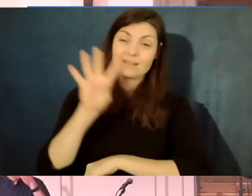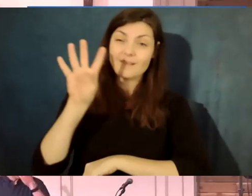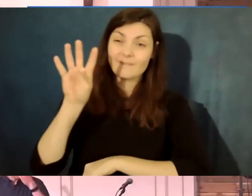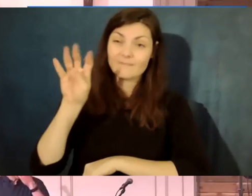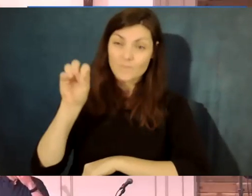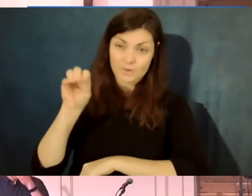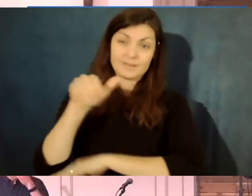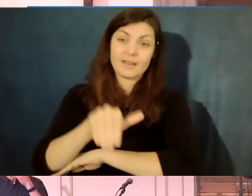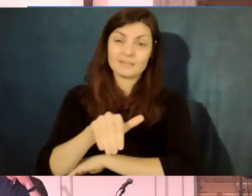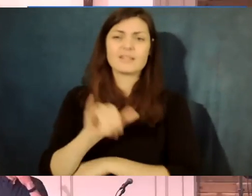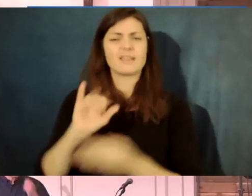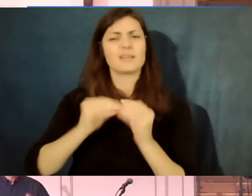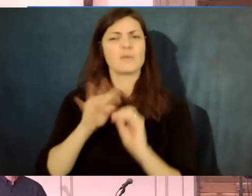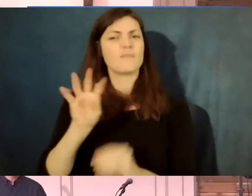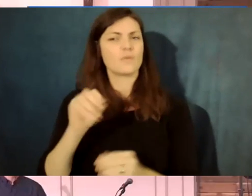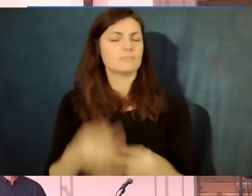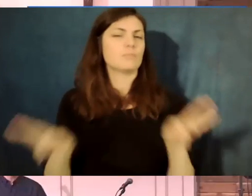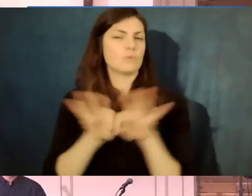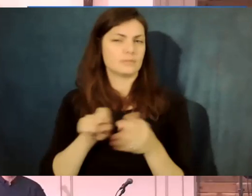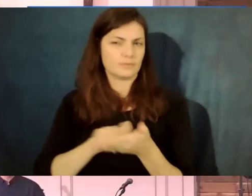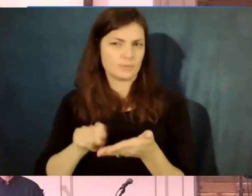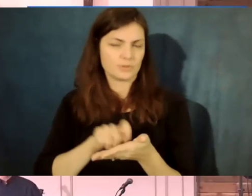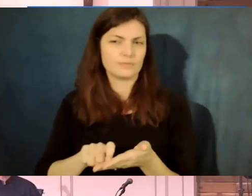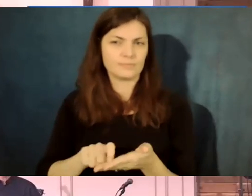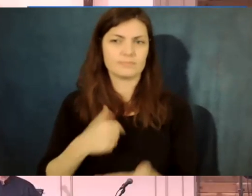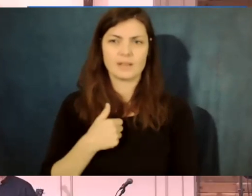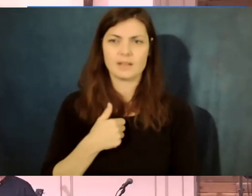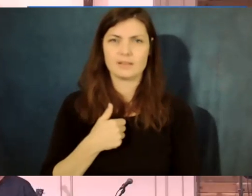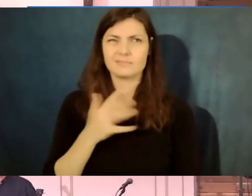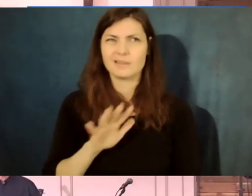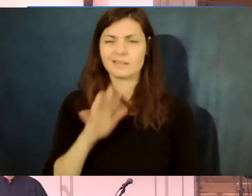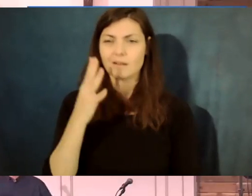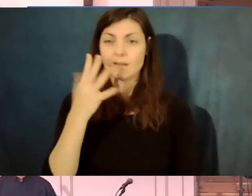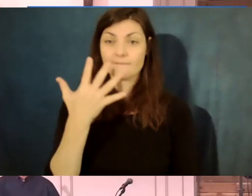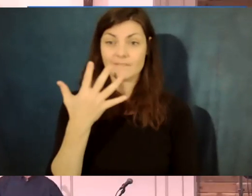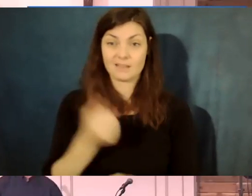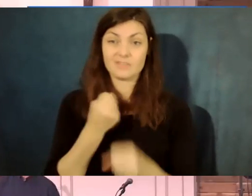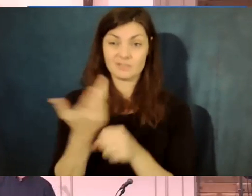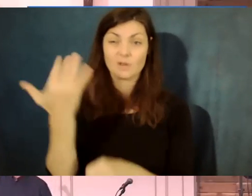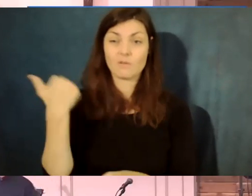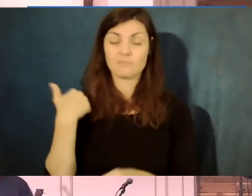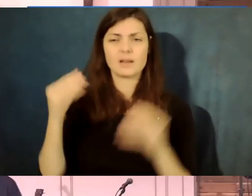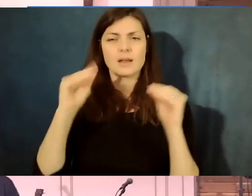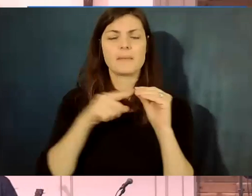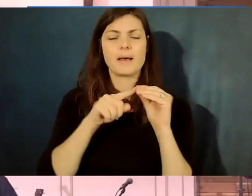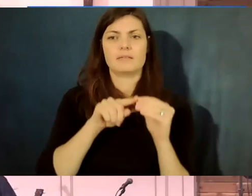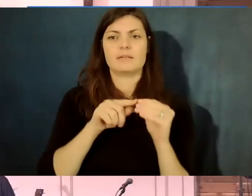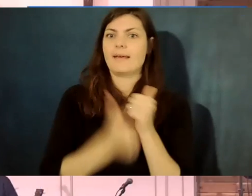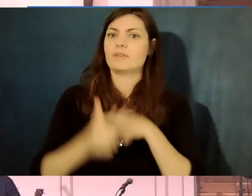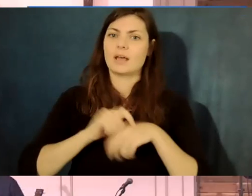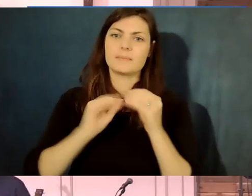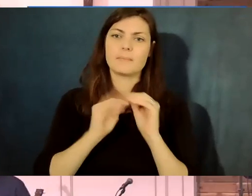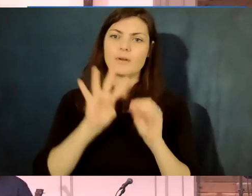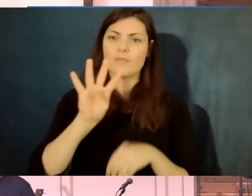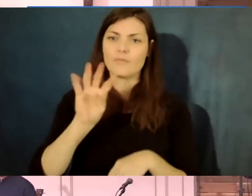in Scripture. I did a series of devotions probably 5 years ago on the 40s in Scripture, and we may bring